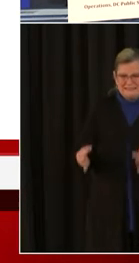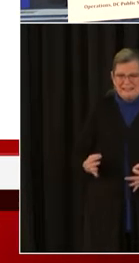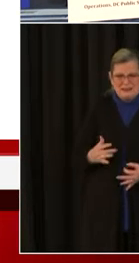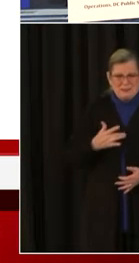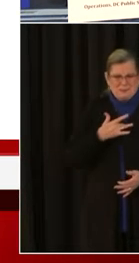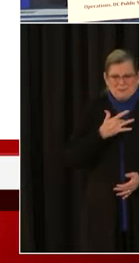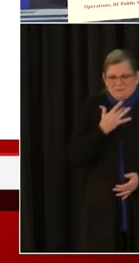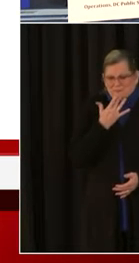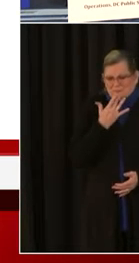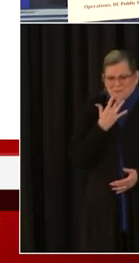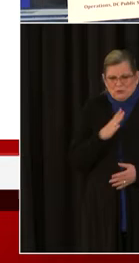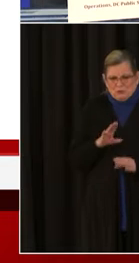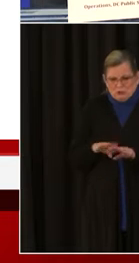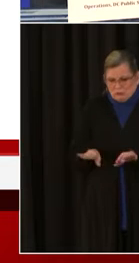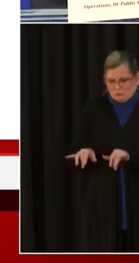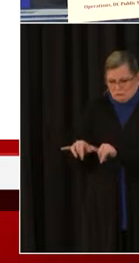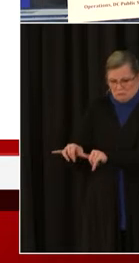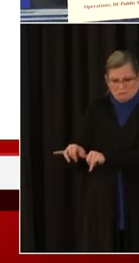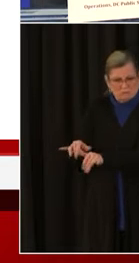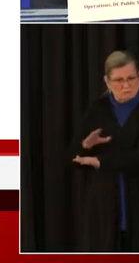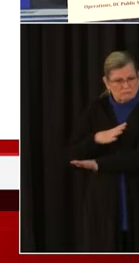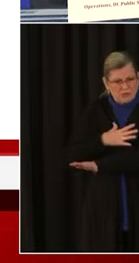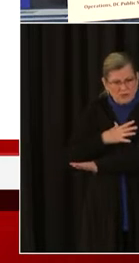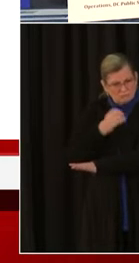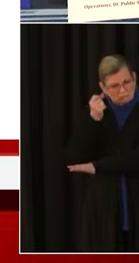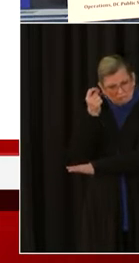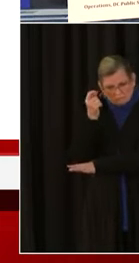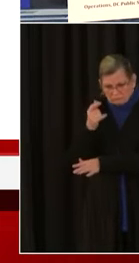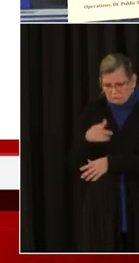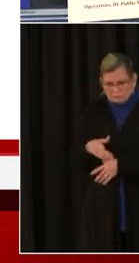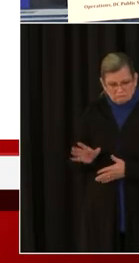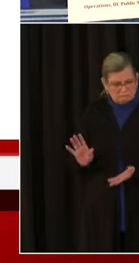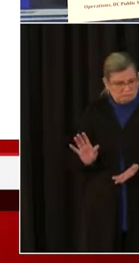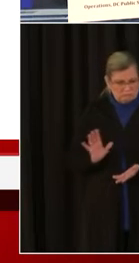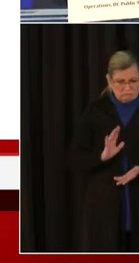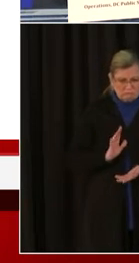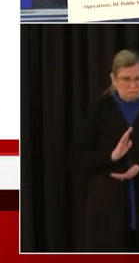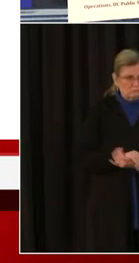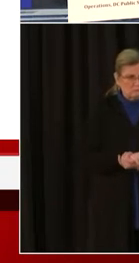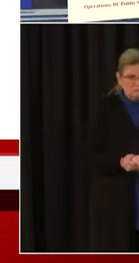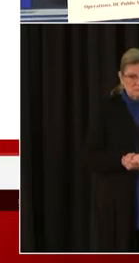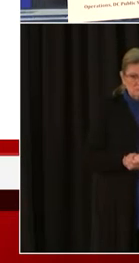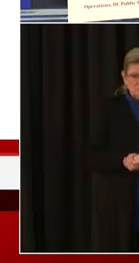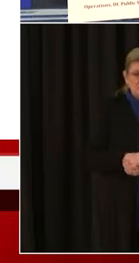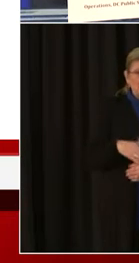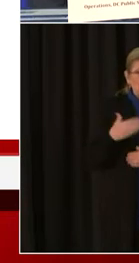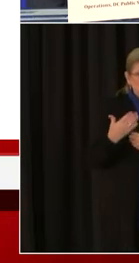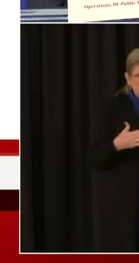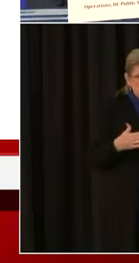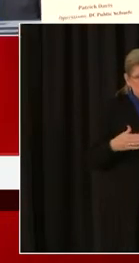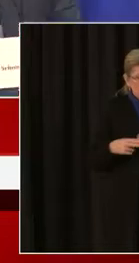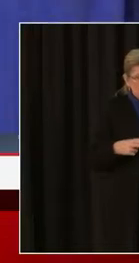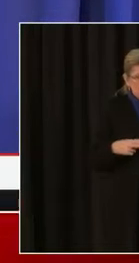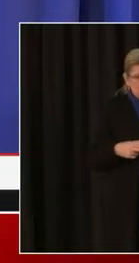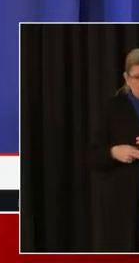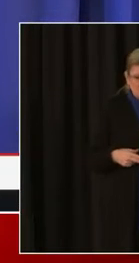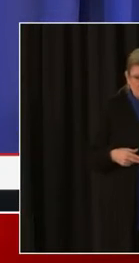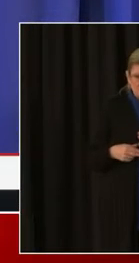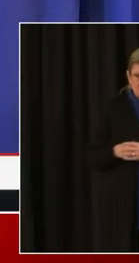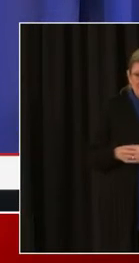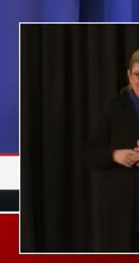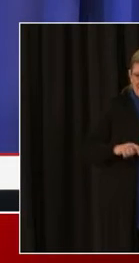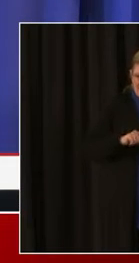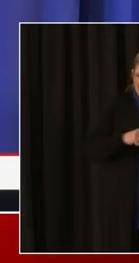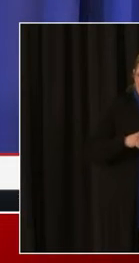to remain at home, we will continue to provide a virtual learning opportunity for all students. Next slide. One of the key things that